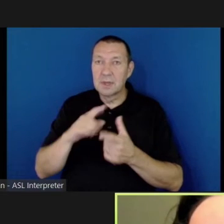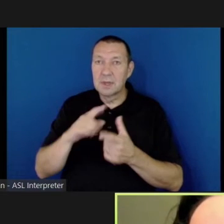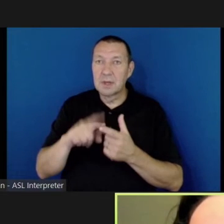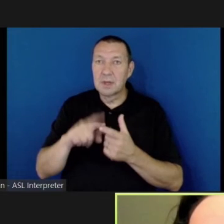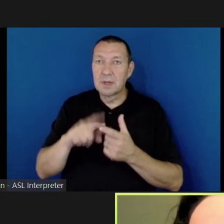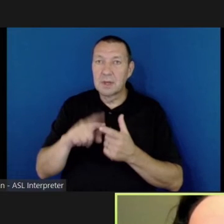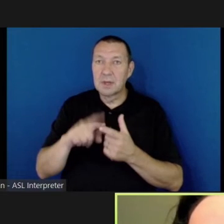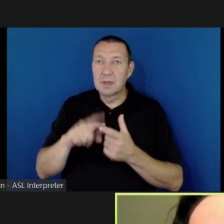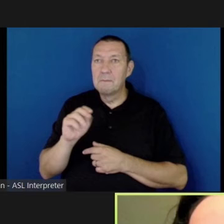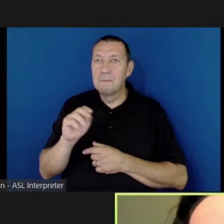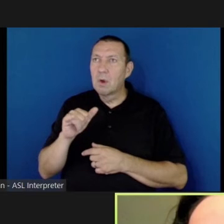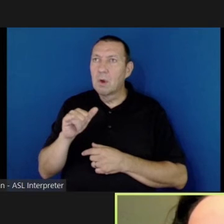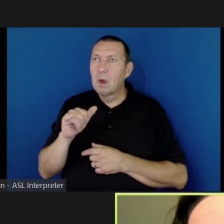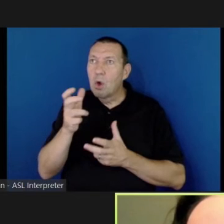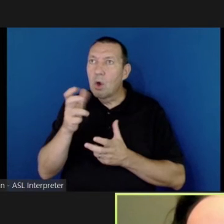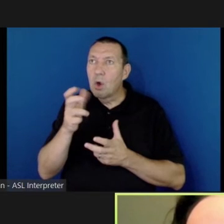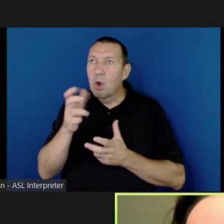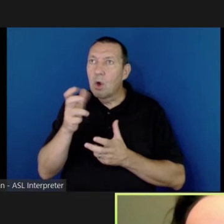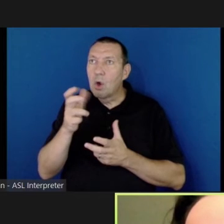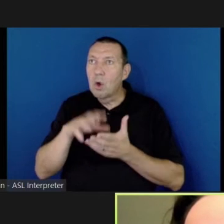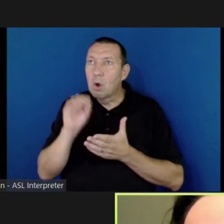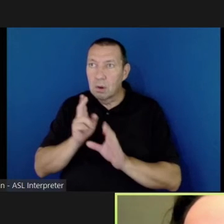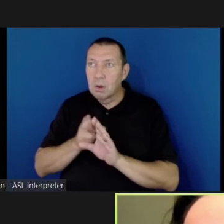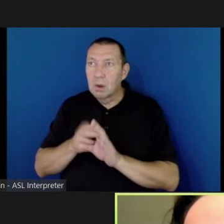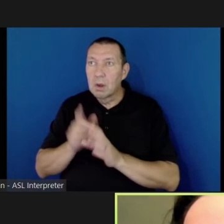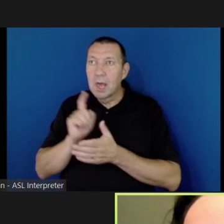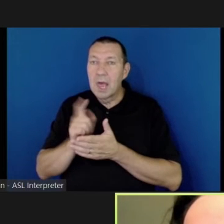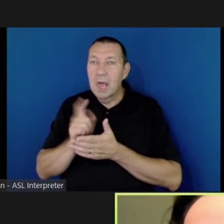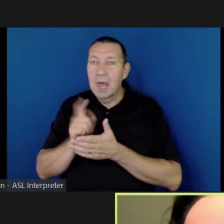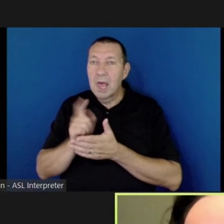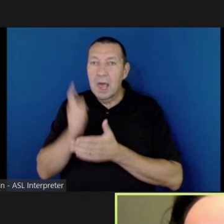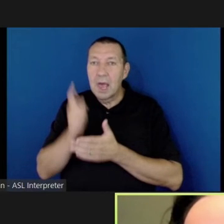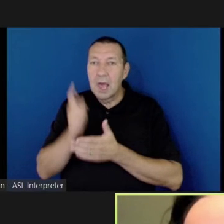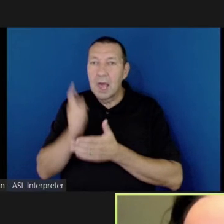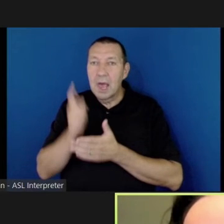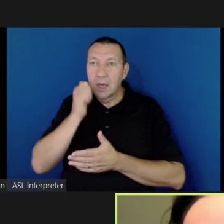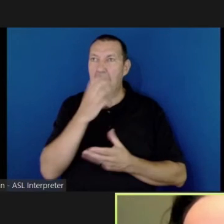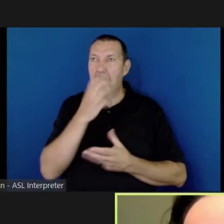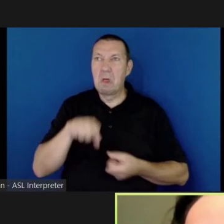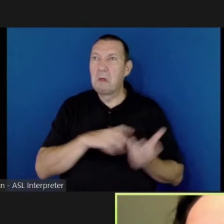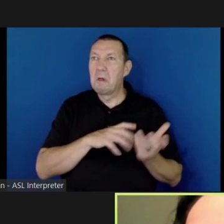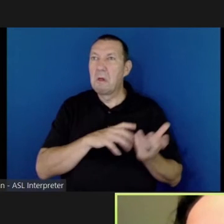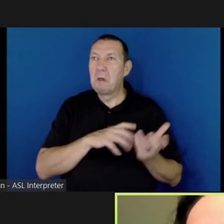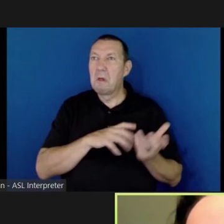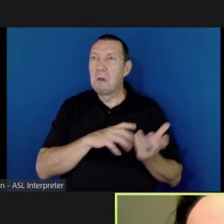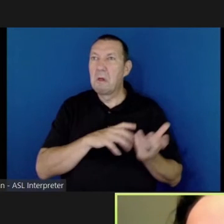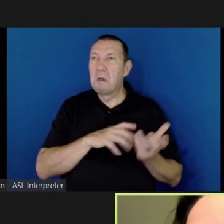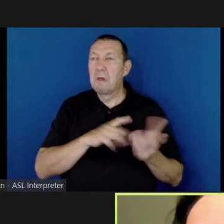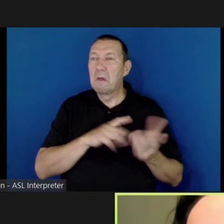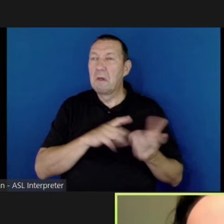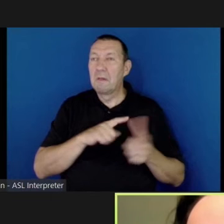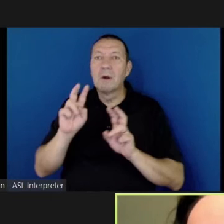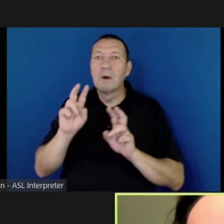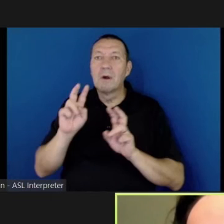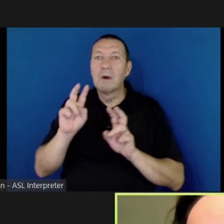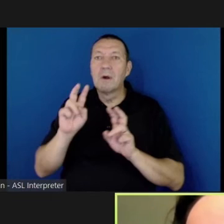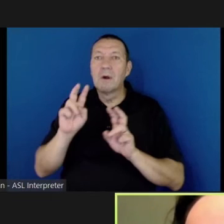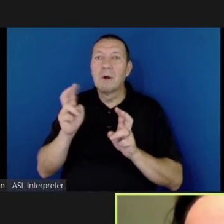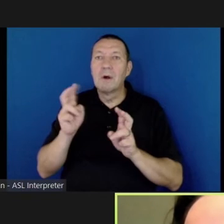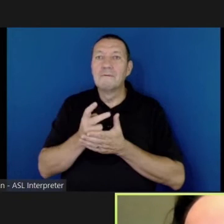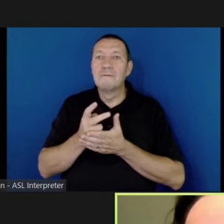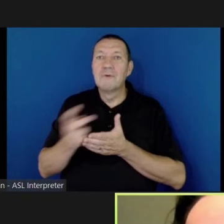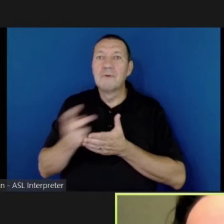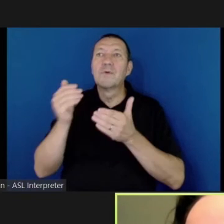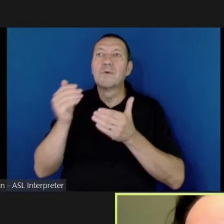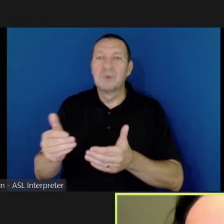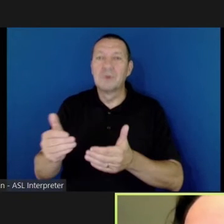mood. He participated every day and learned how to fail forward. Fail forward, fracasar hacia adelante,